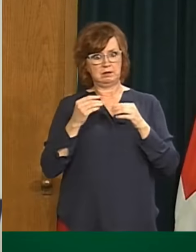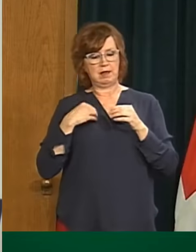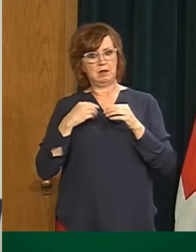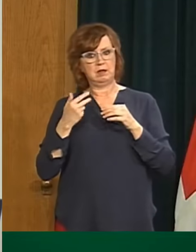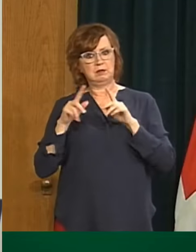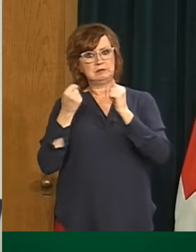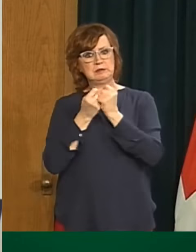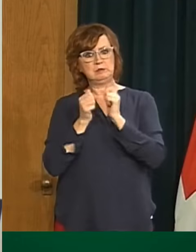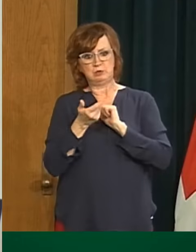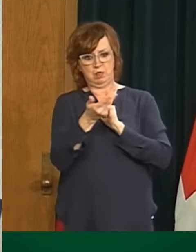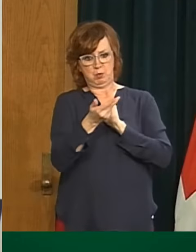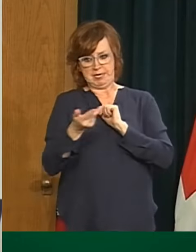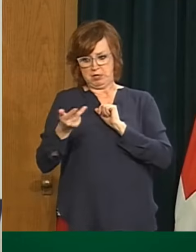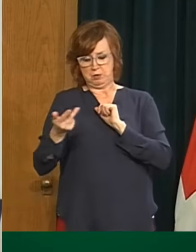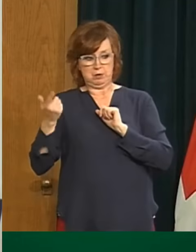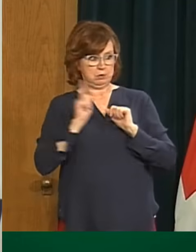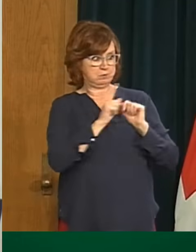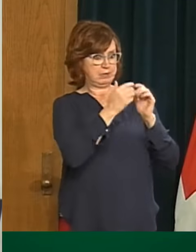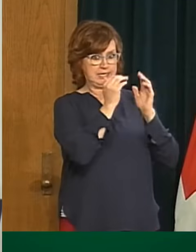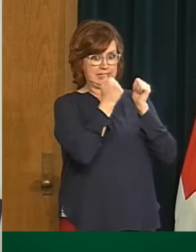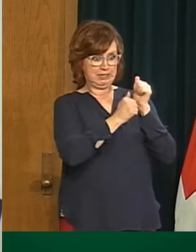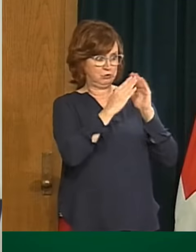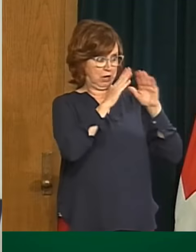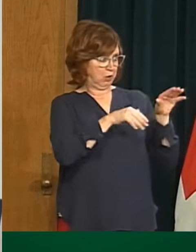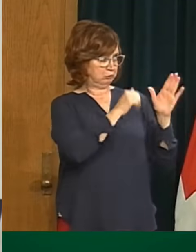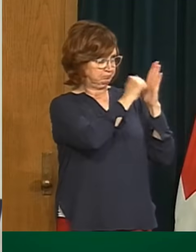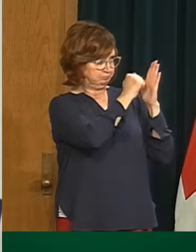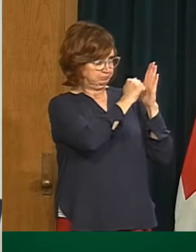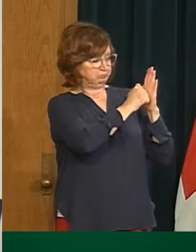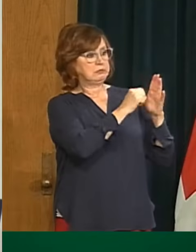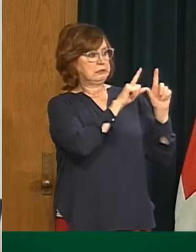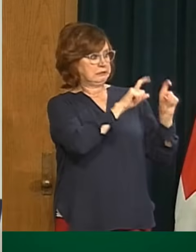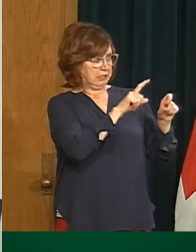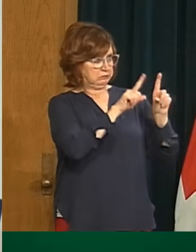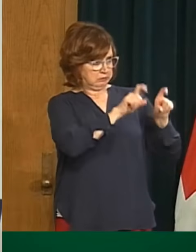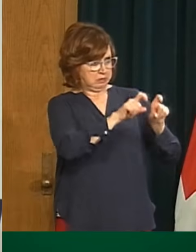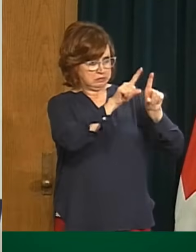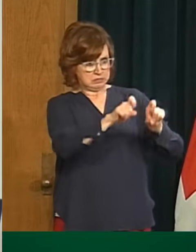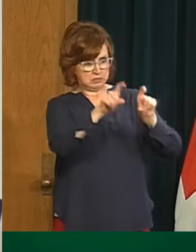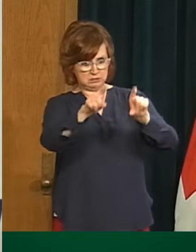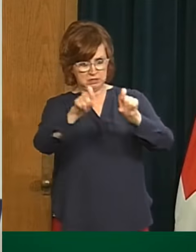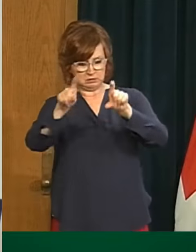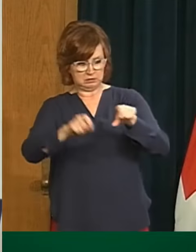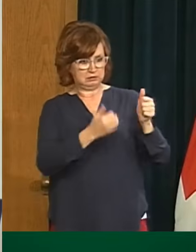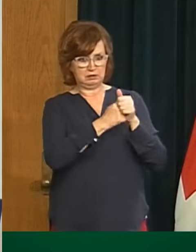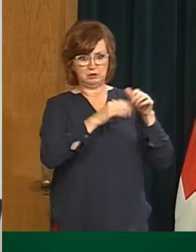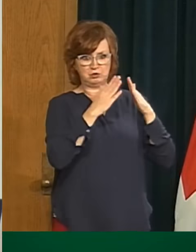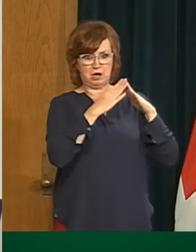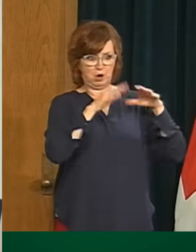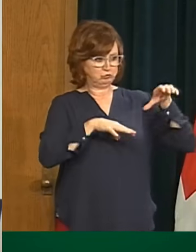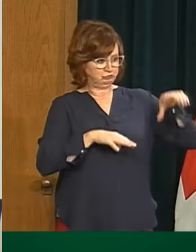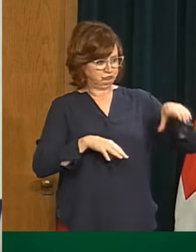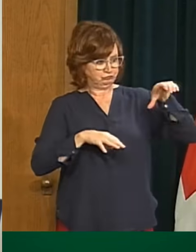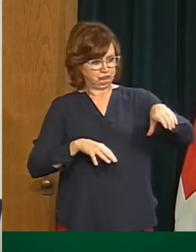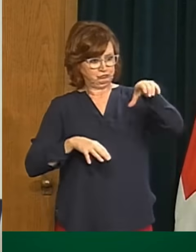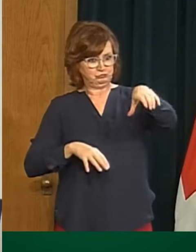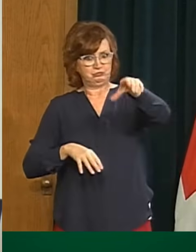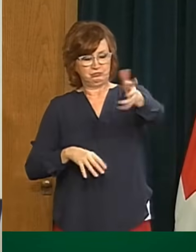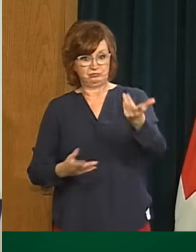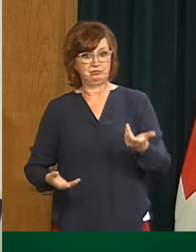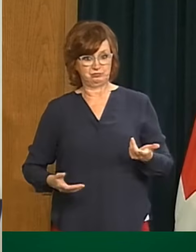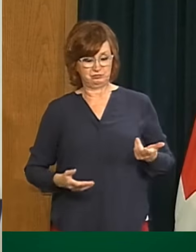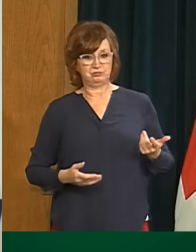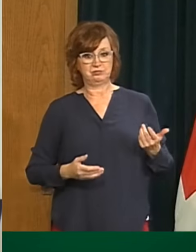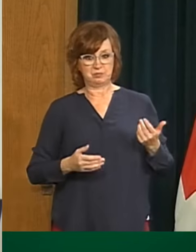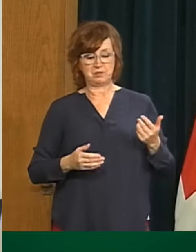house, screening, testing, and so you'll find more cases than you would have found otherwise. But the advantage of finding more